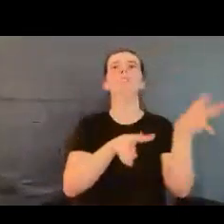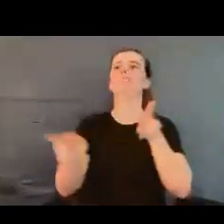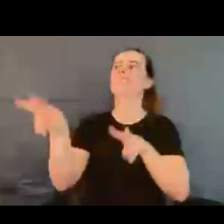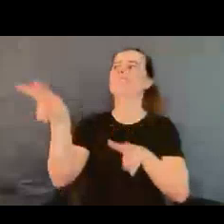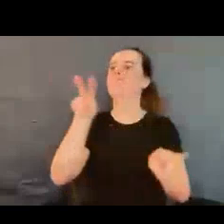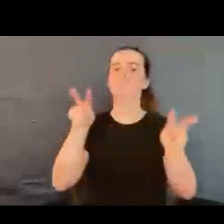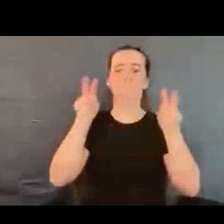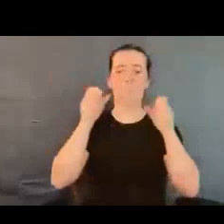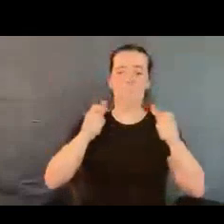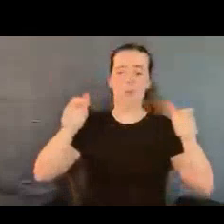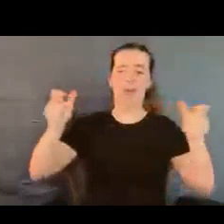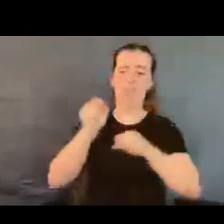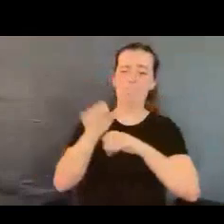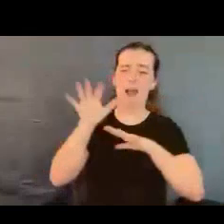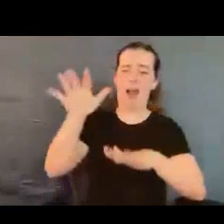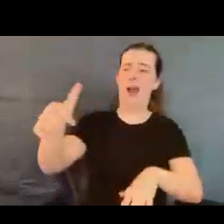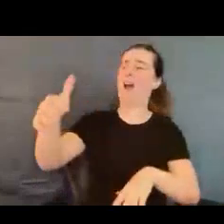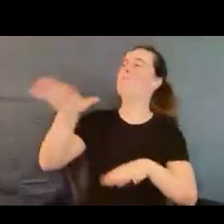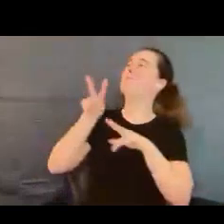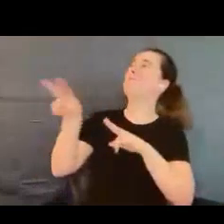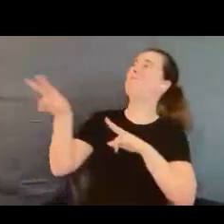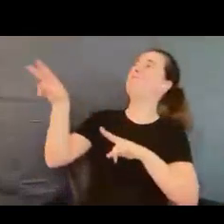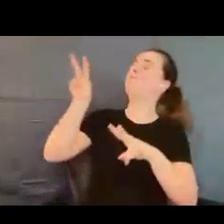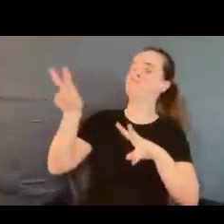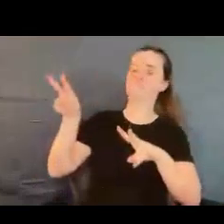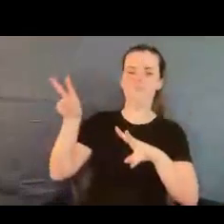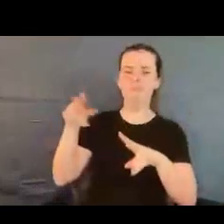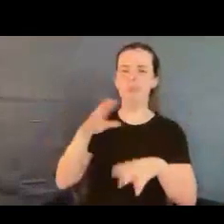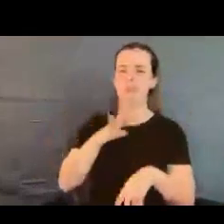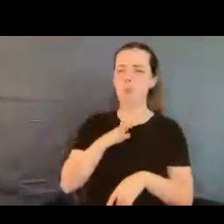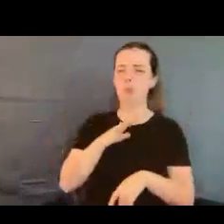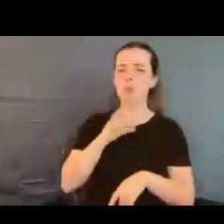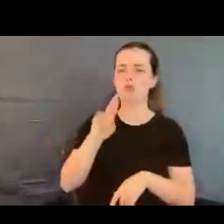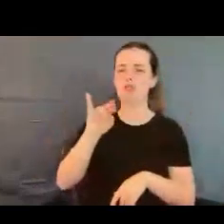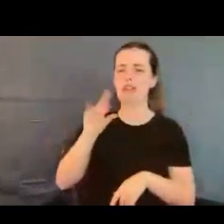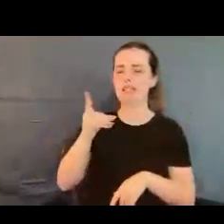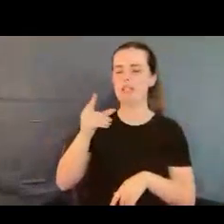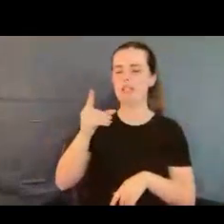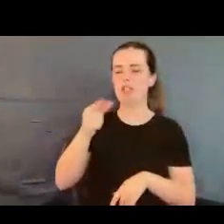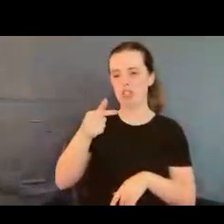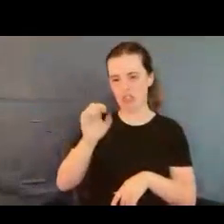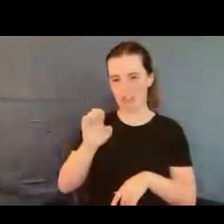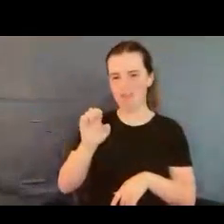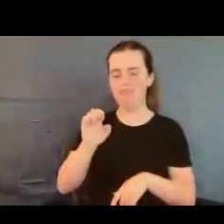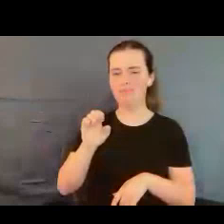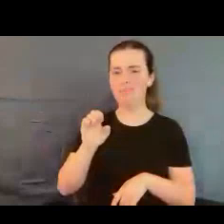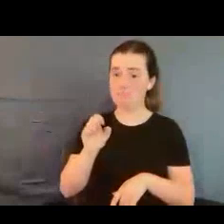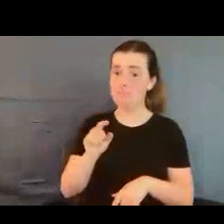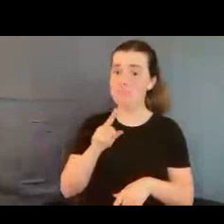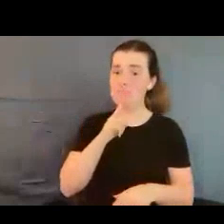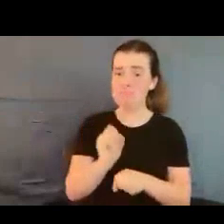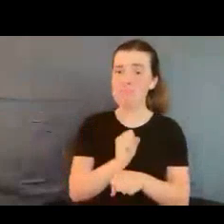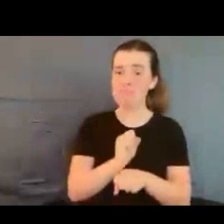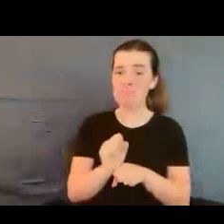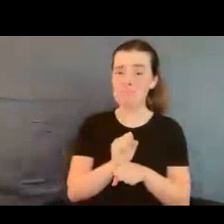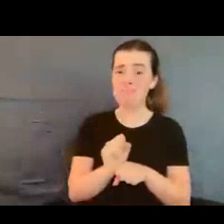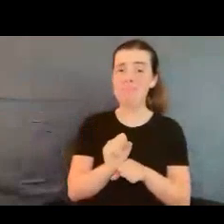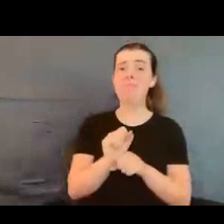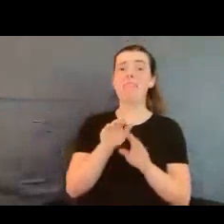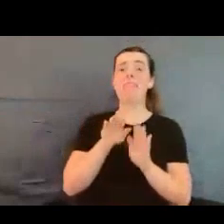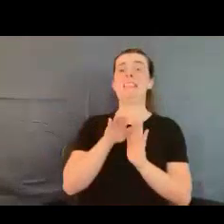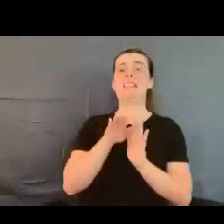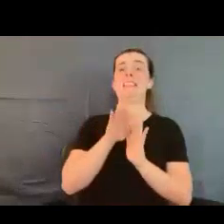big mountain behind them. It's a pretty cool ridge to be on. It's definitely steep, but I have found that it looks a